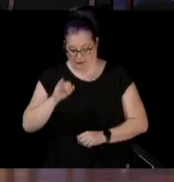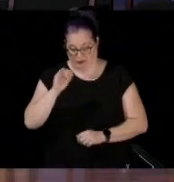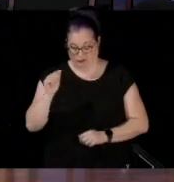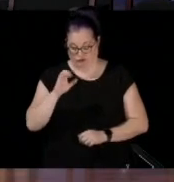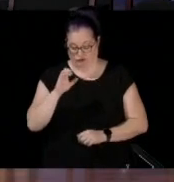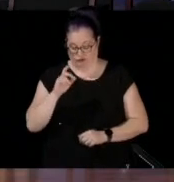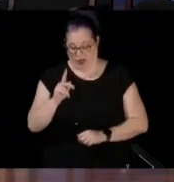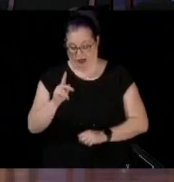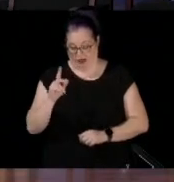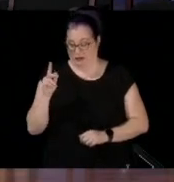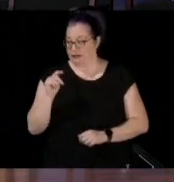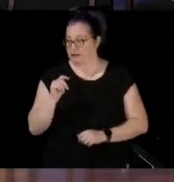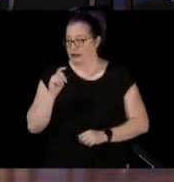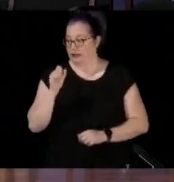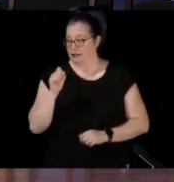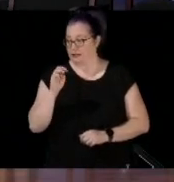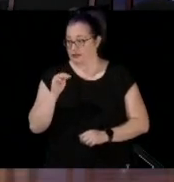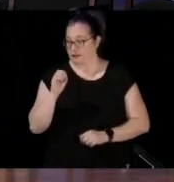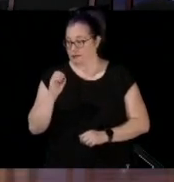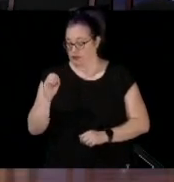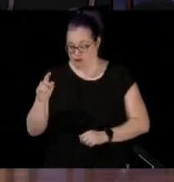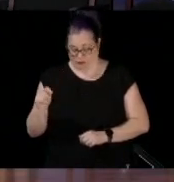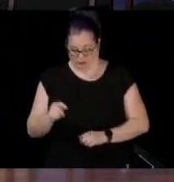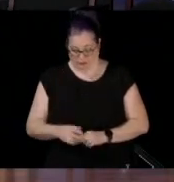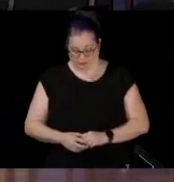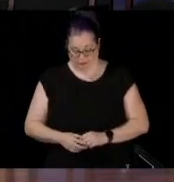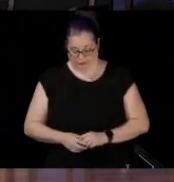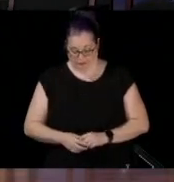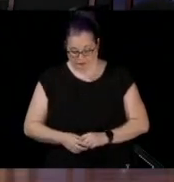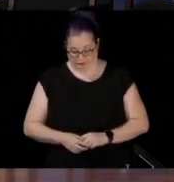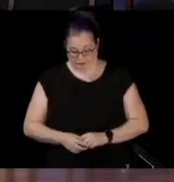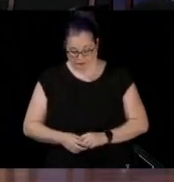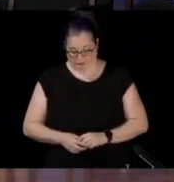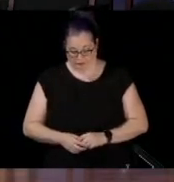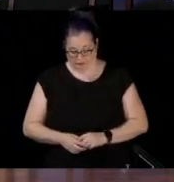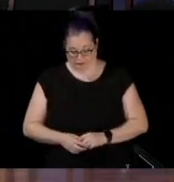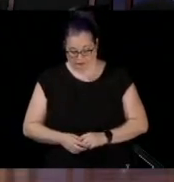Jack Tanner Smoot.